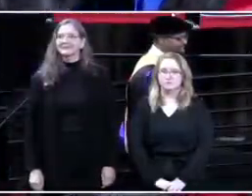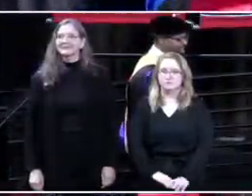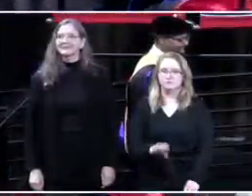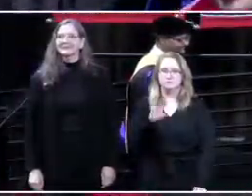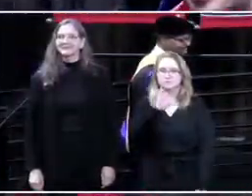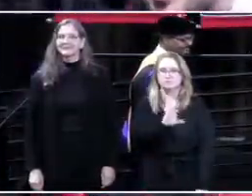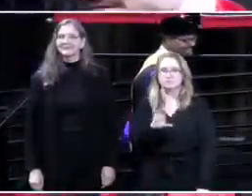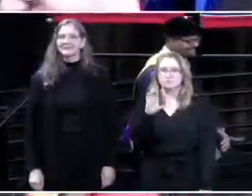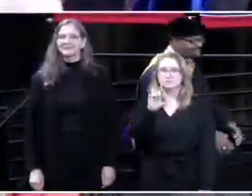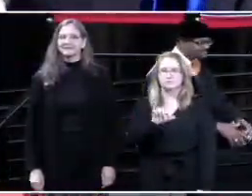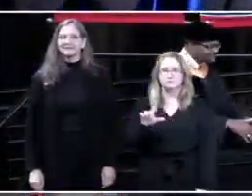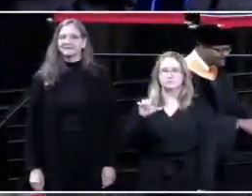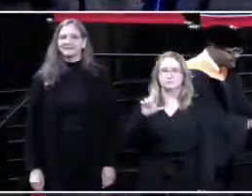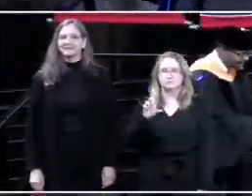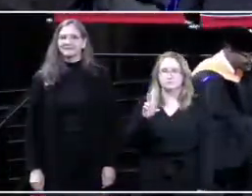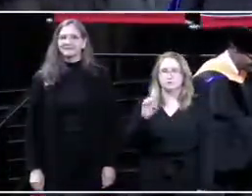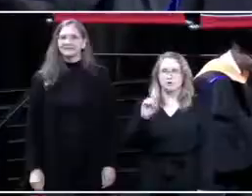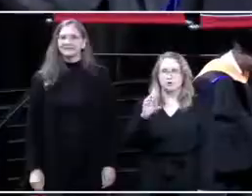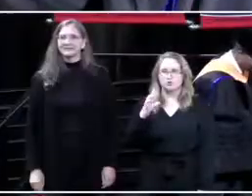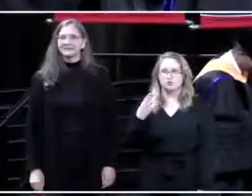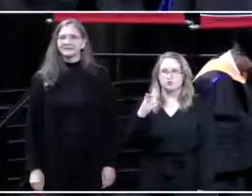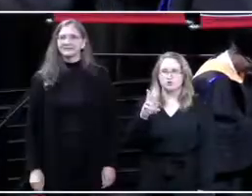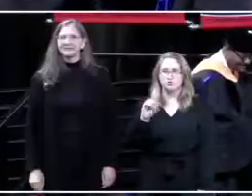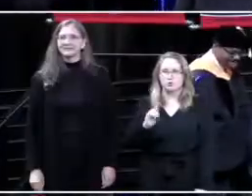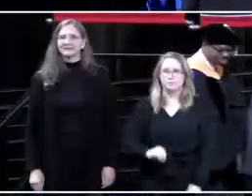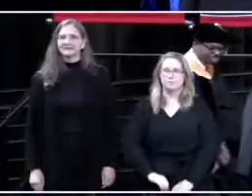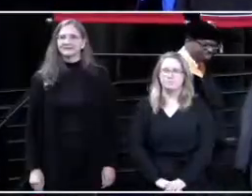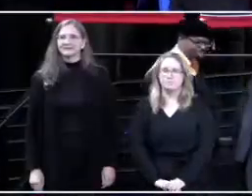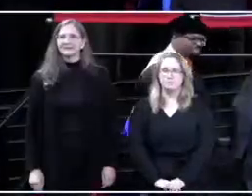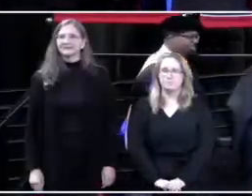Charlize Lawana Milchill.